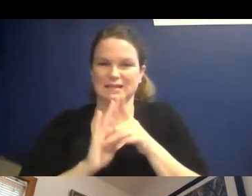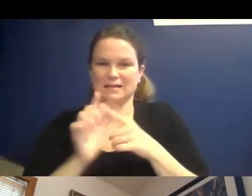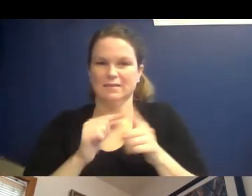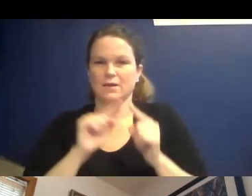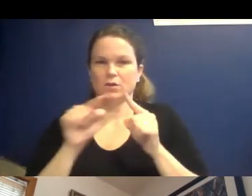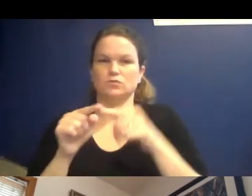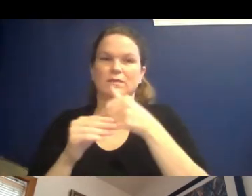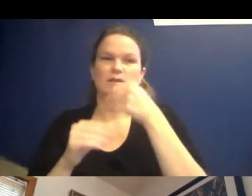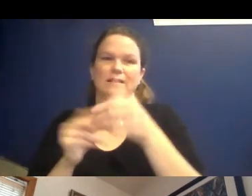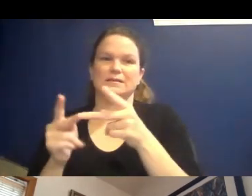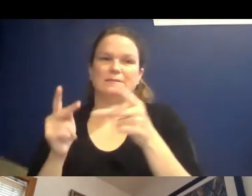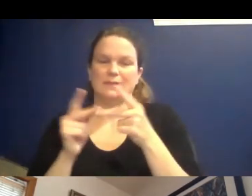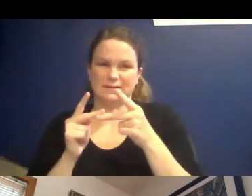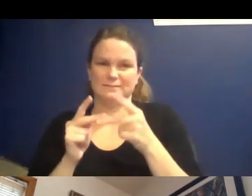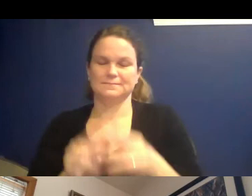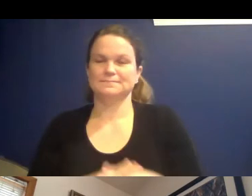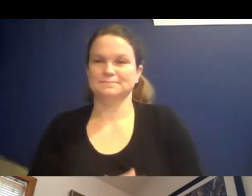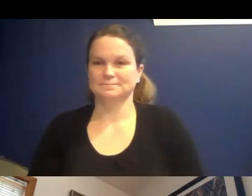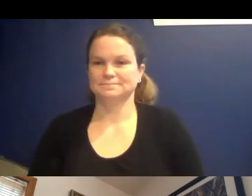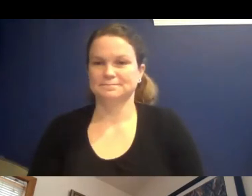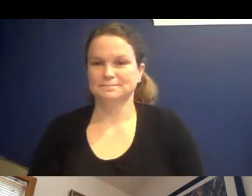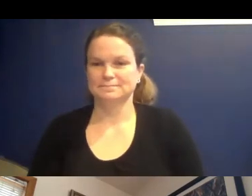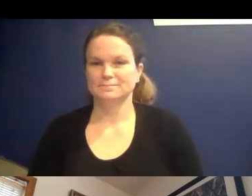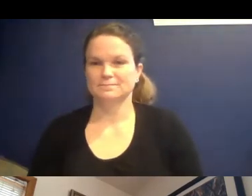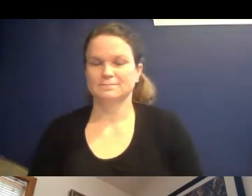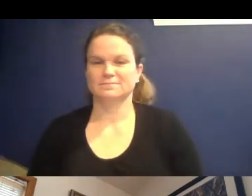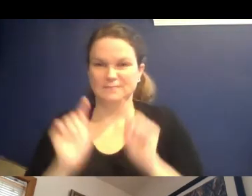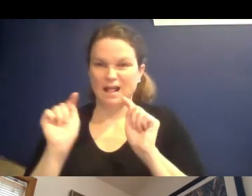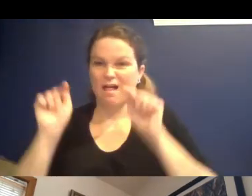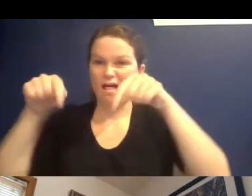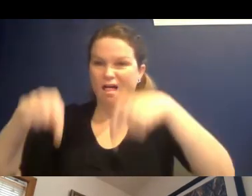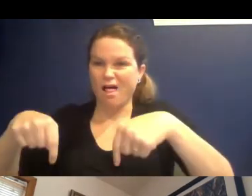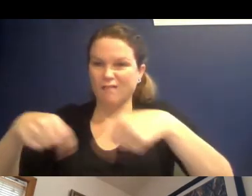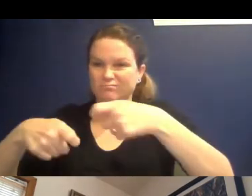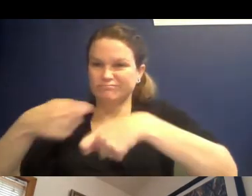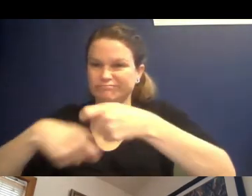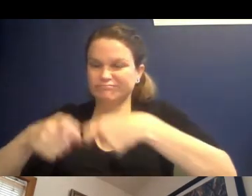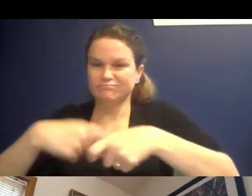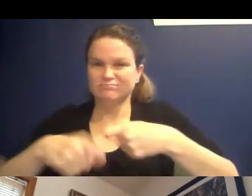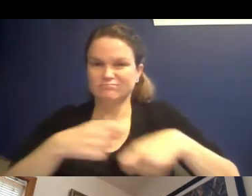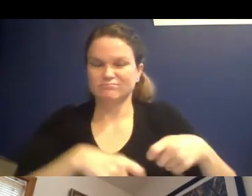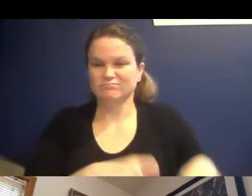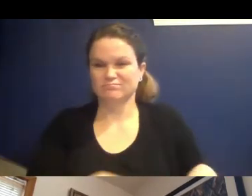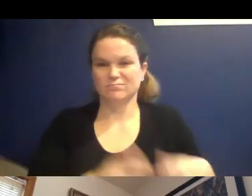another milkweed blossom and their leg sticks down that hole. And so it takes a very large